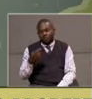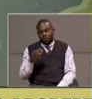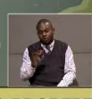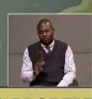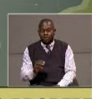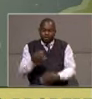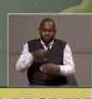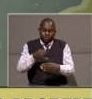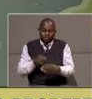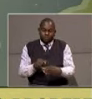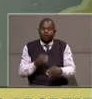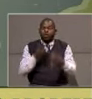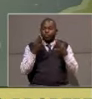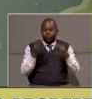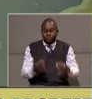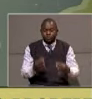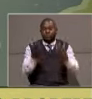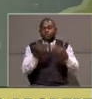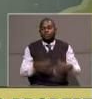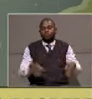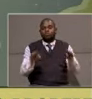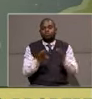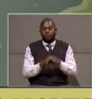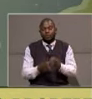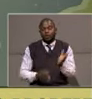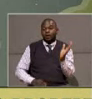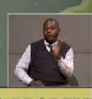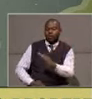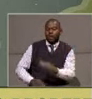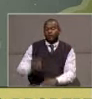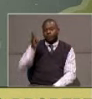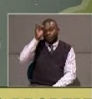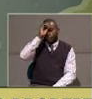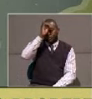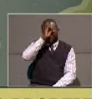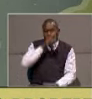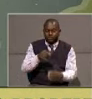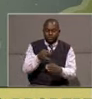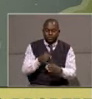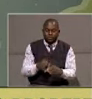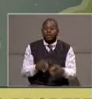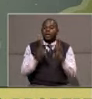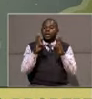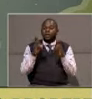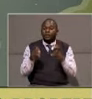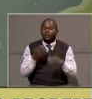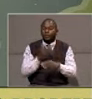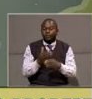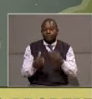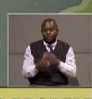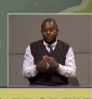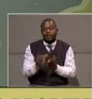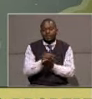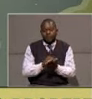among the property that was agreed to be returned to the kingdom include the titles, buildings,